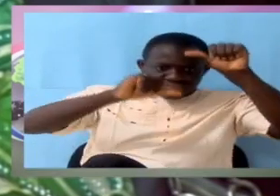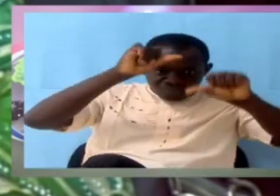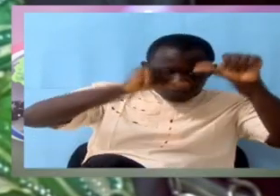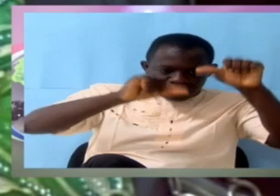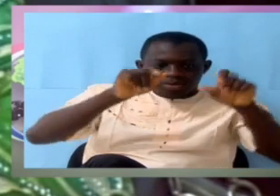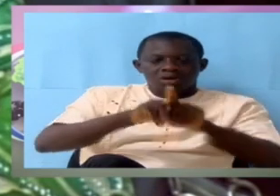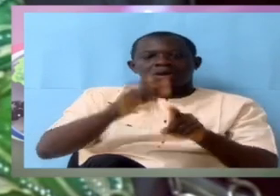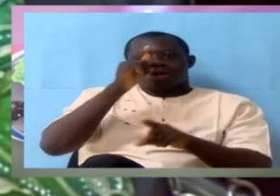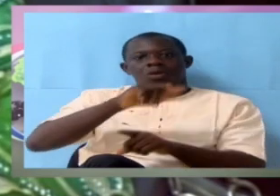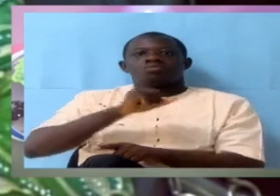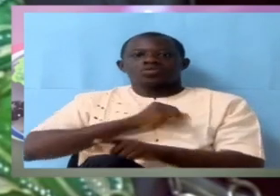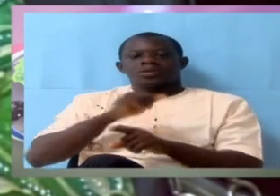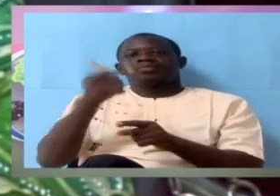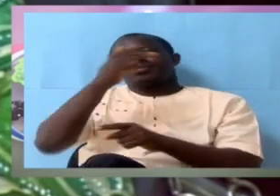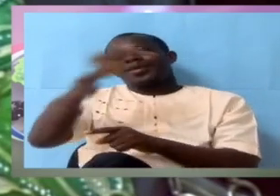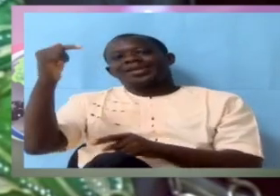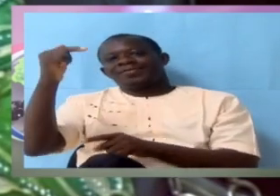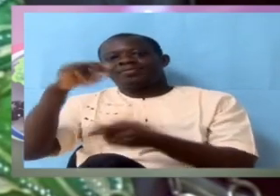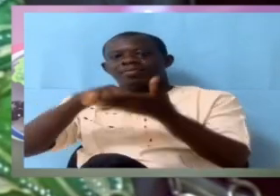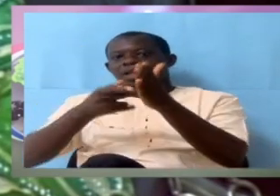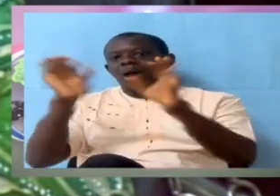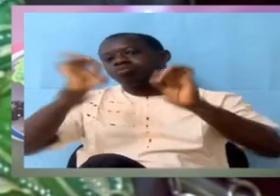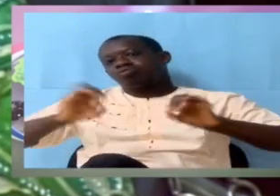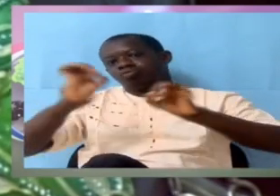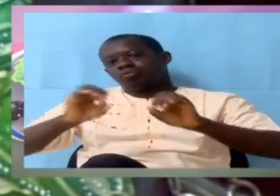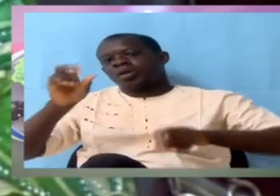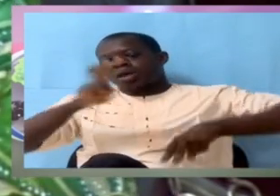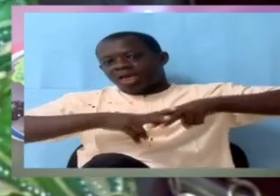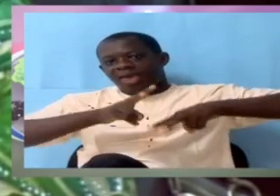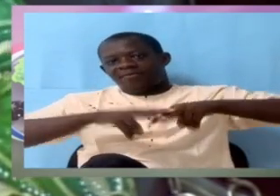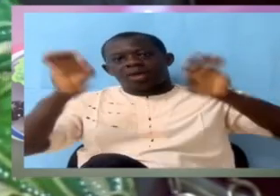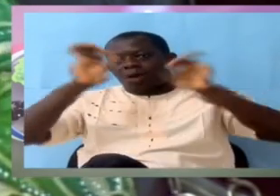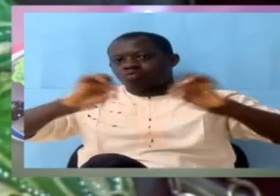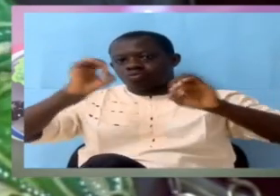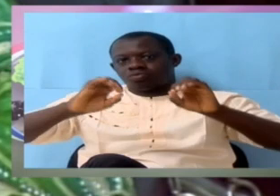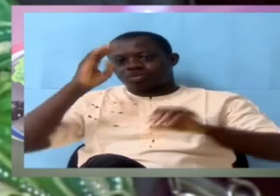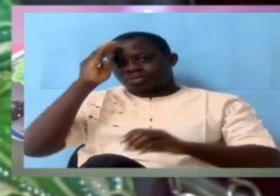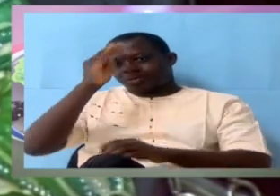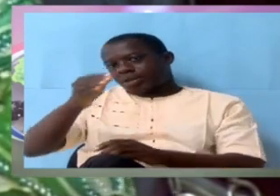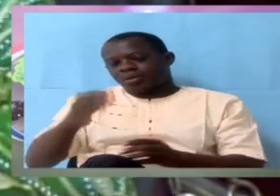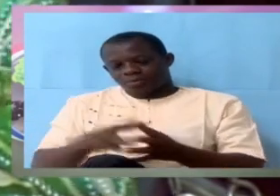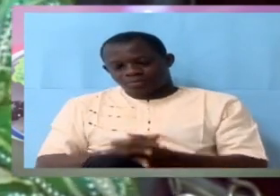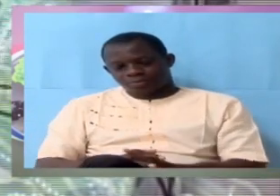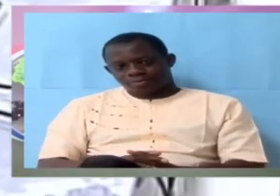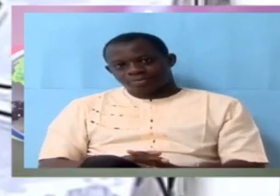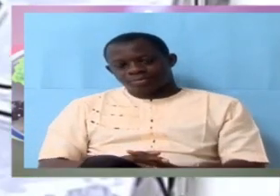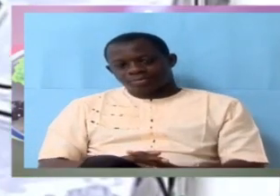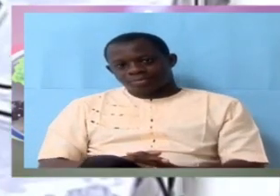turned out to be negative. She was not infected. Thank you. Akoy numbara.